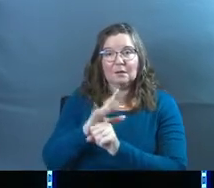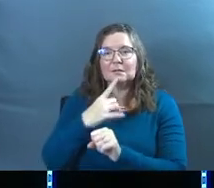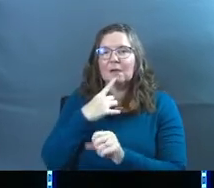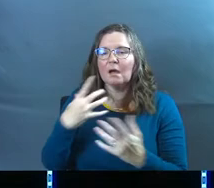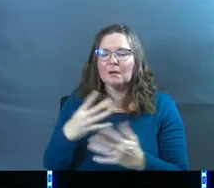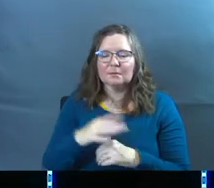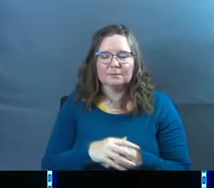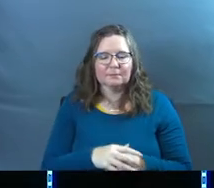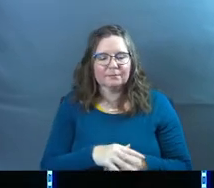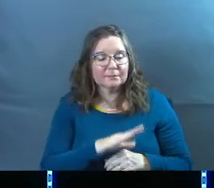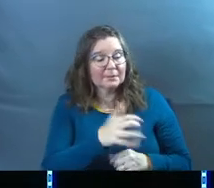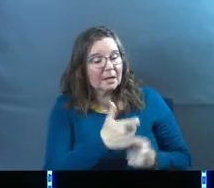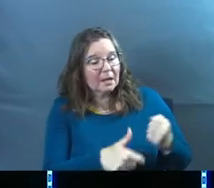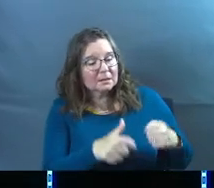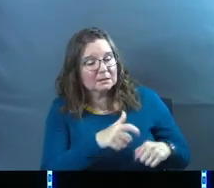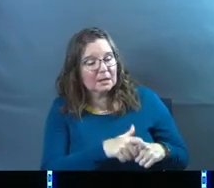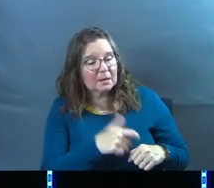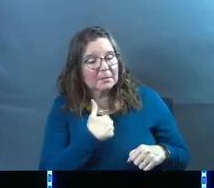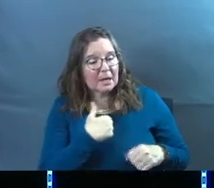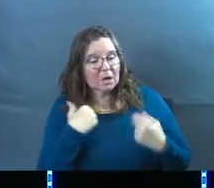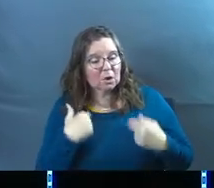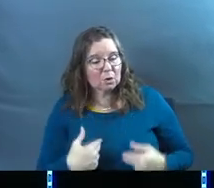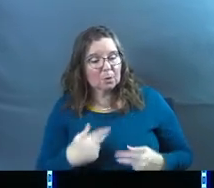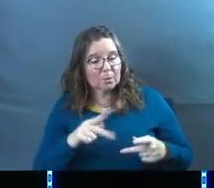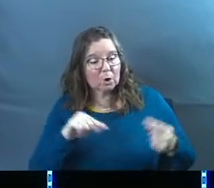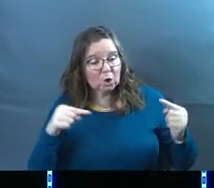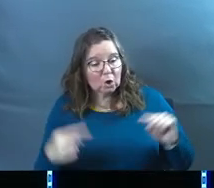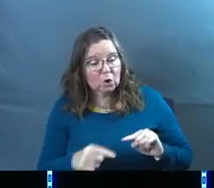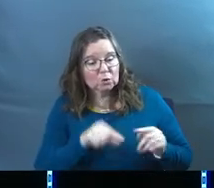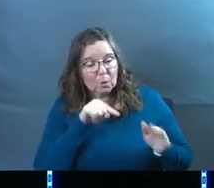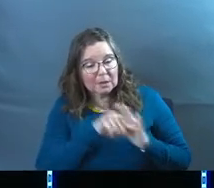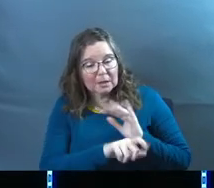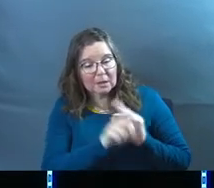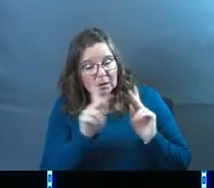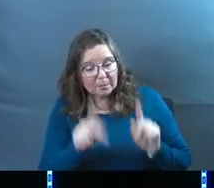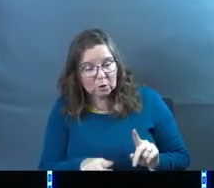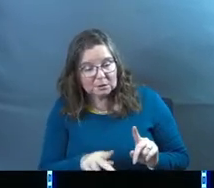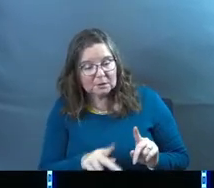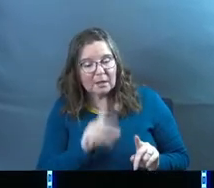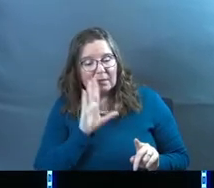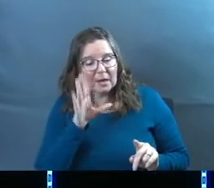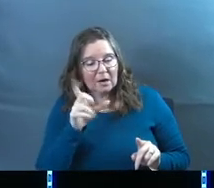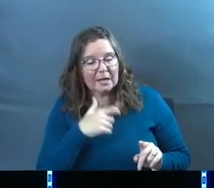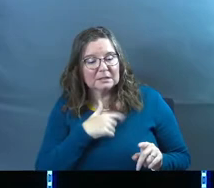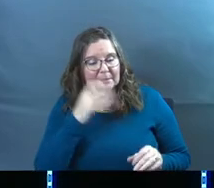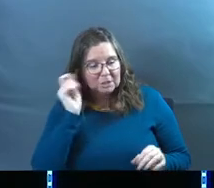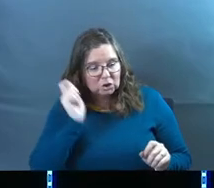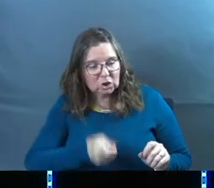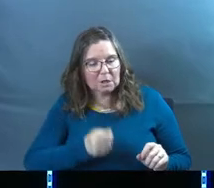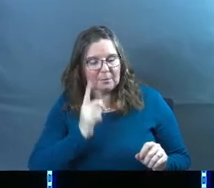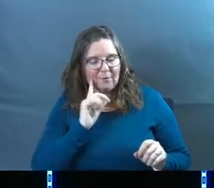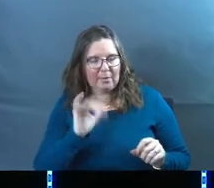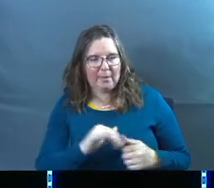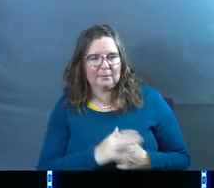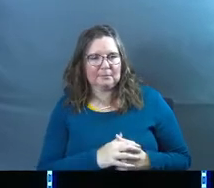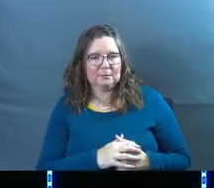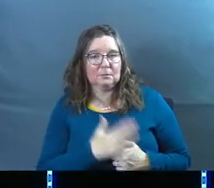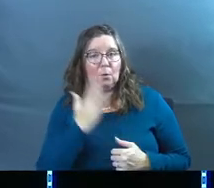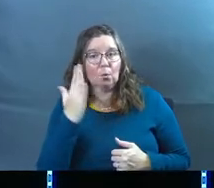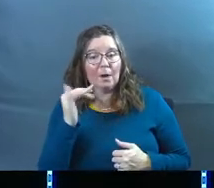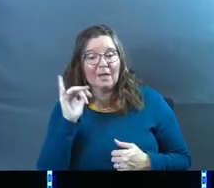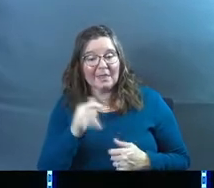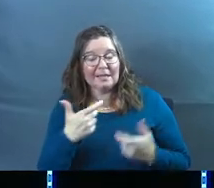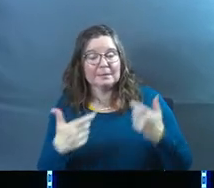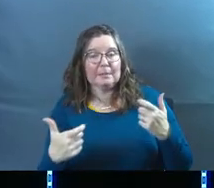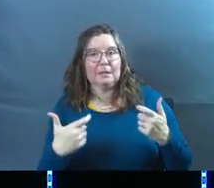said, at any time that a human being hurts or kills another human being, there's got to be judgment for that. Because